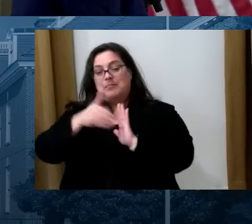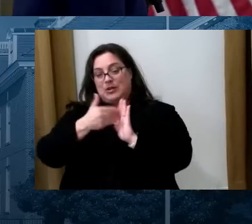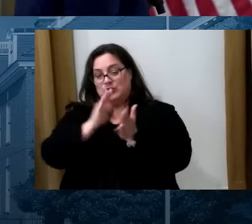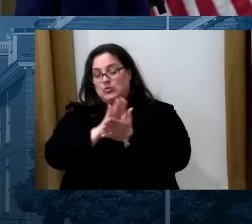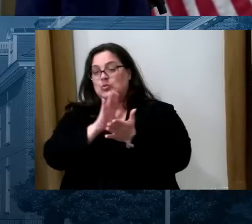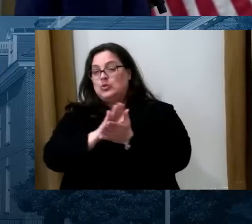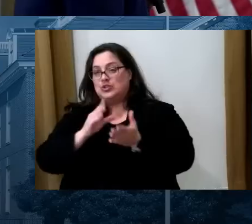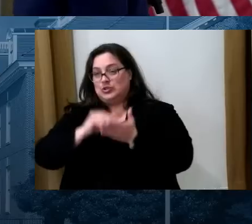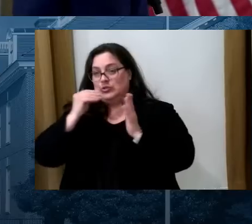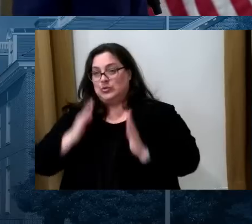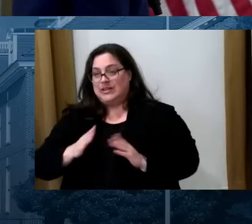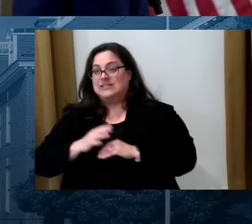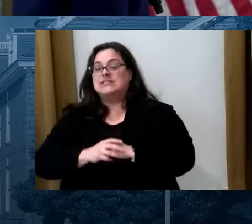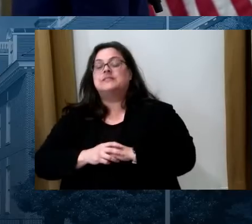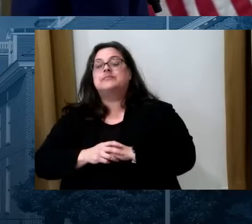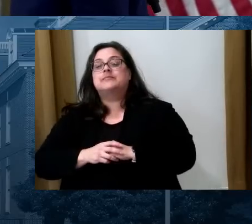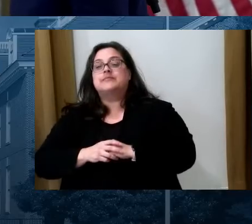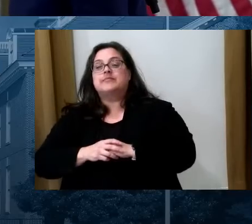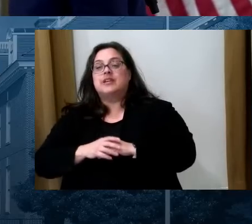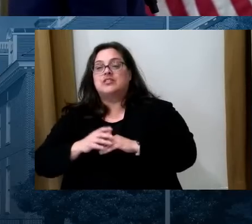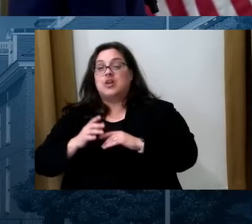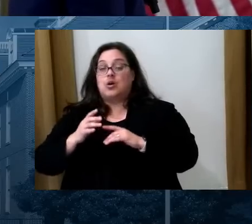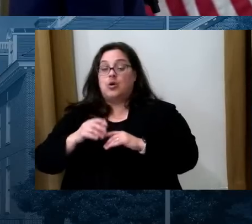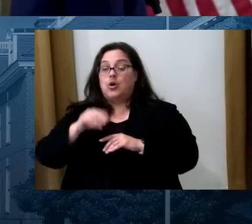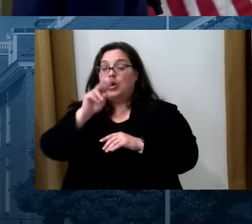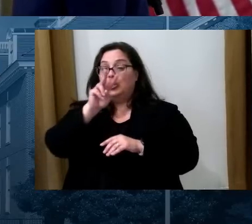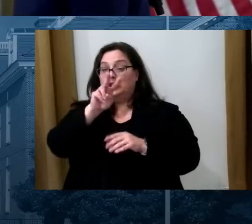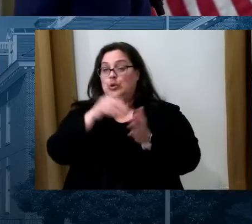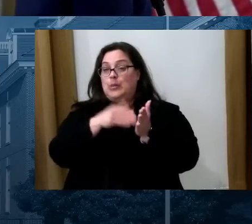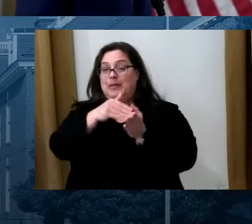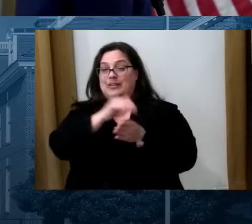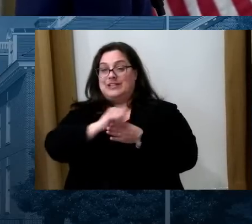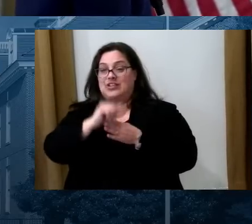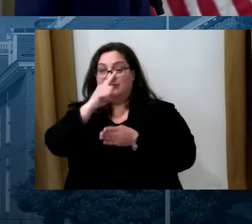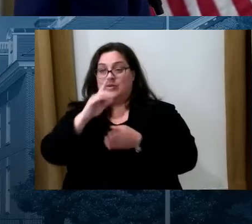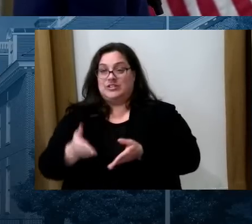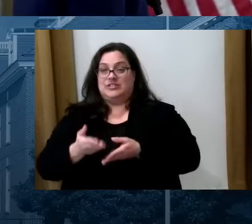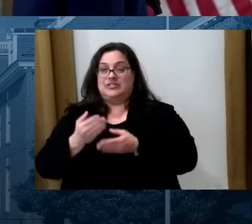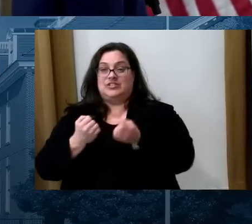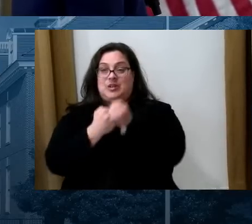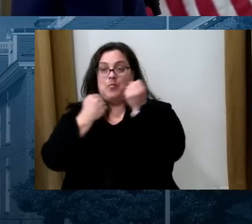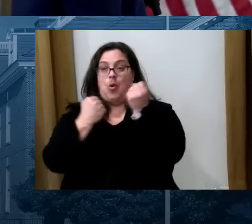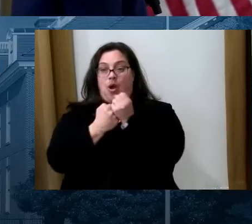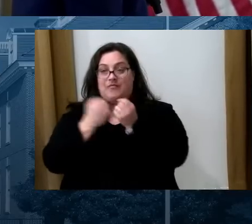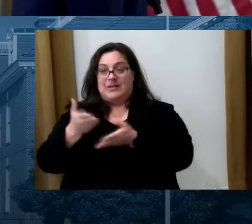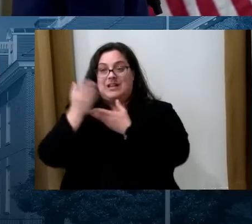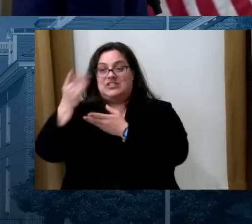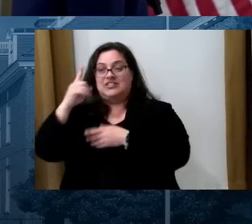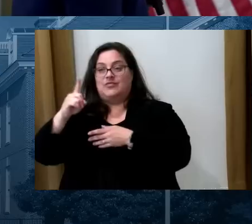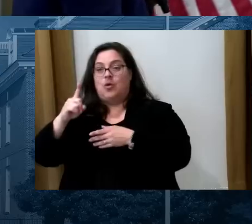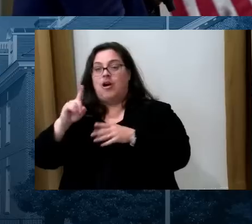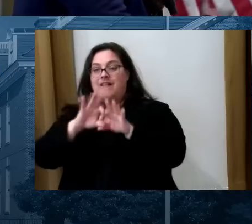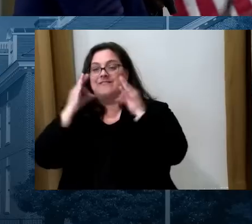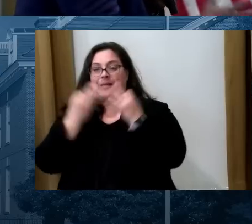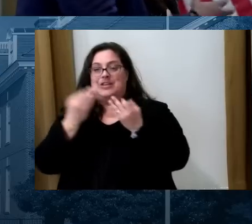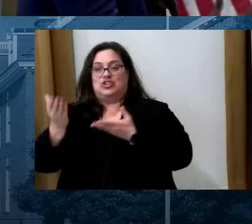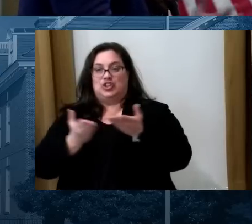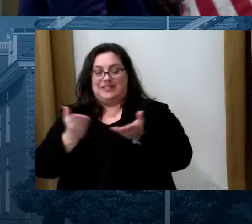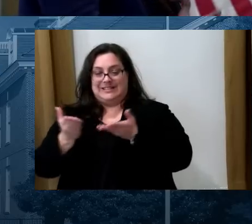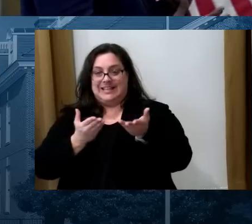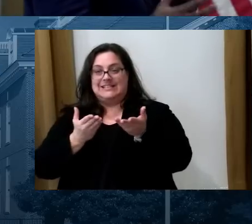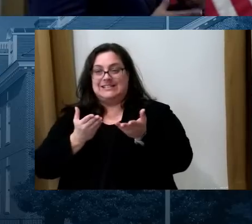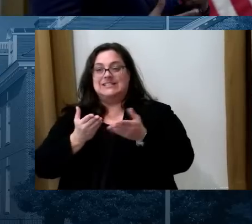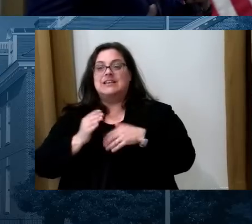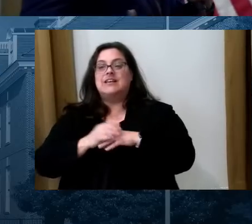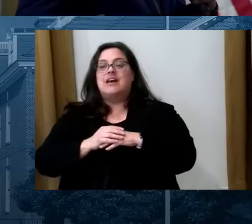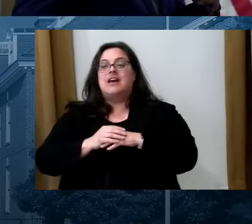by Representative Longhurst. $2 million to support recommendations for Family Services Cabinet Council. Family Services